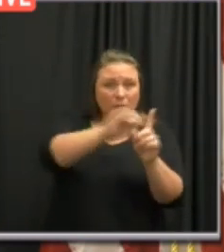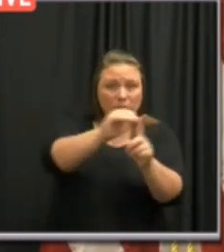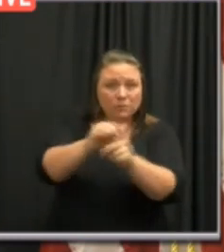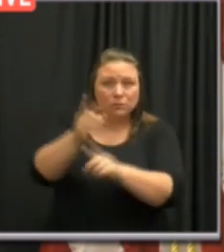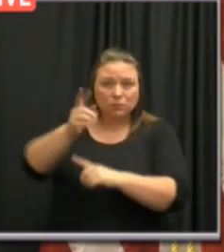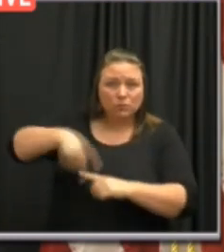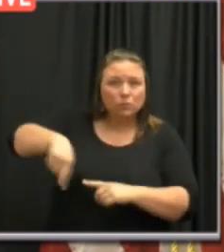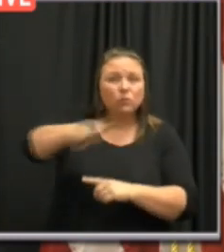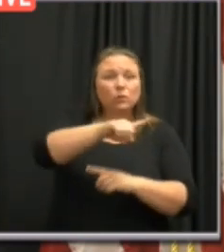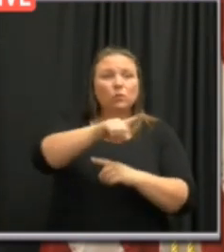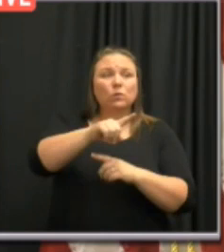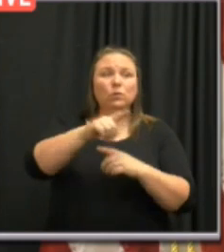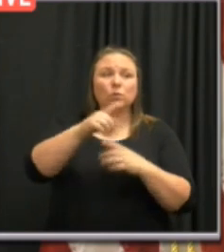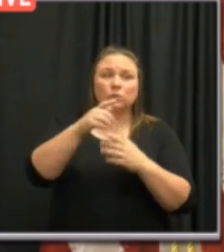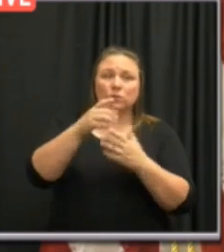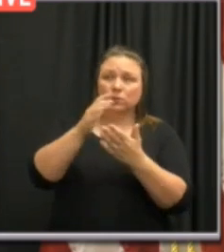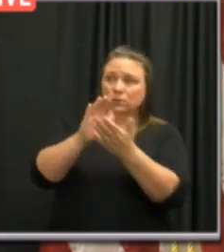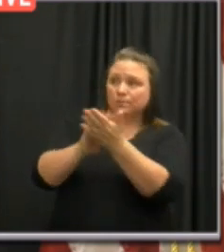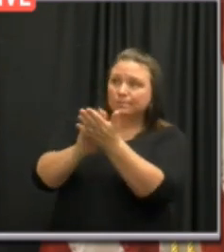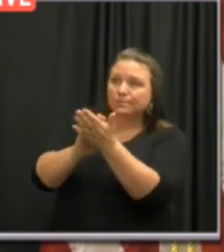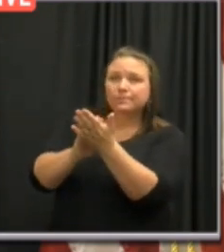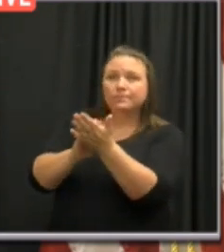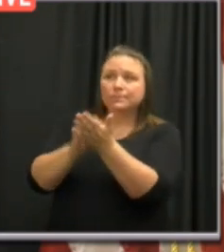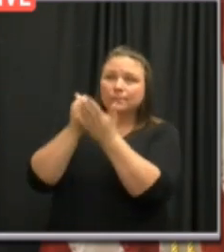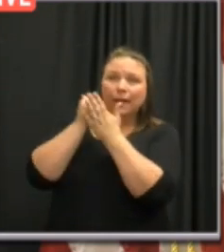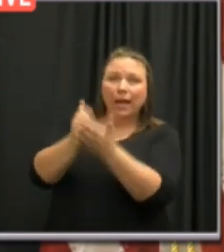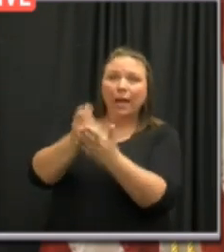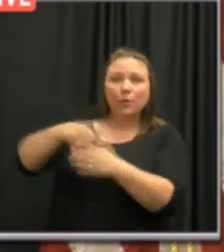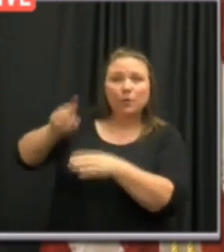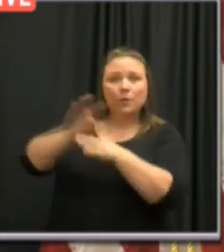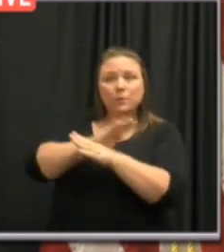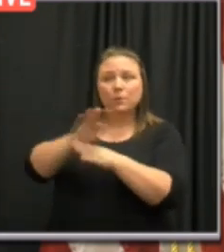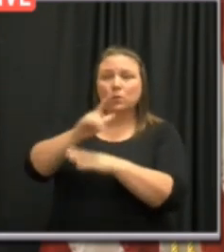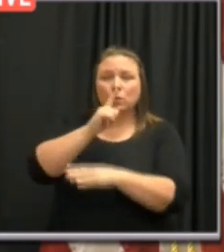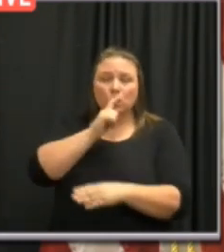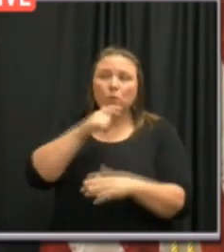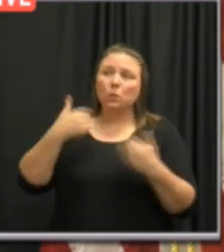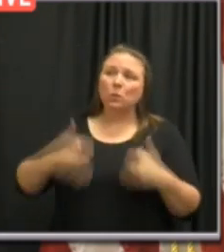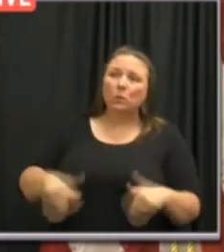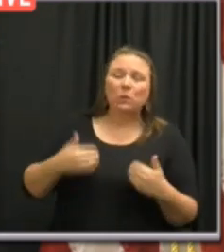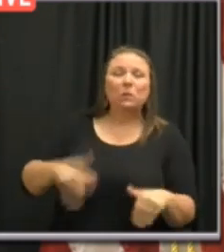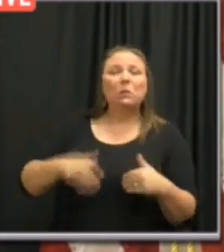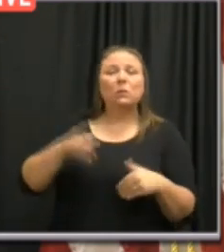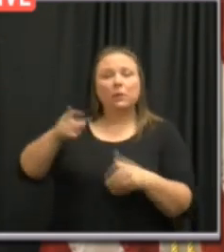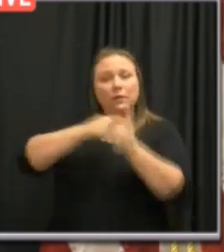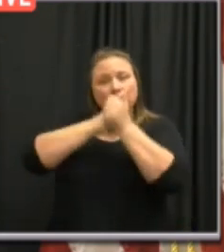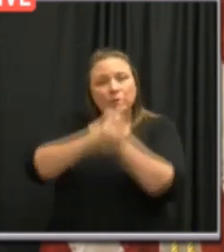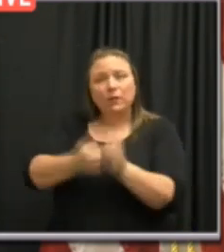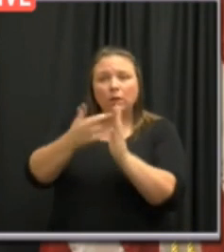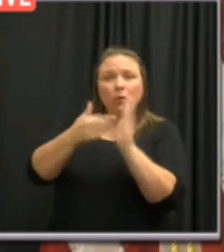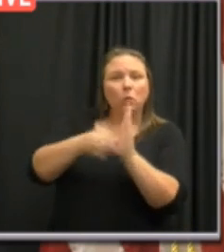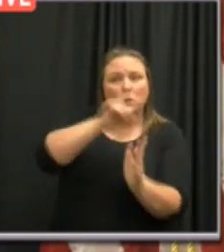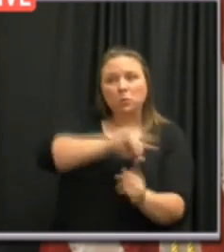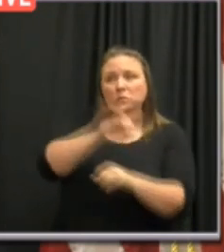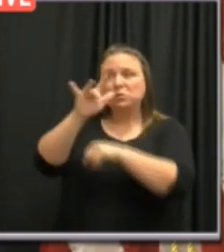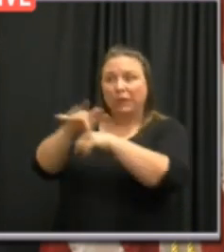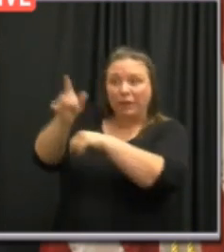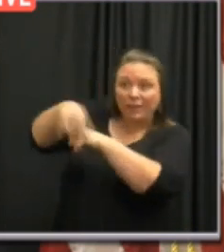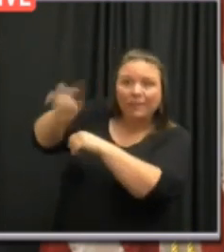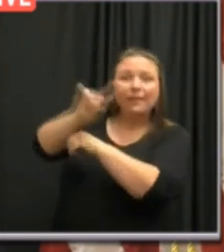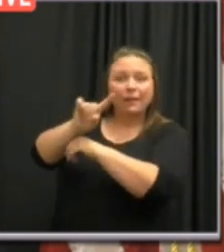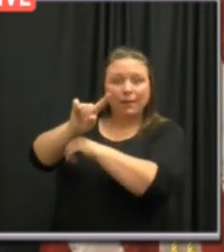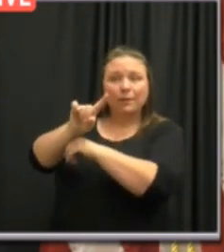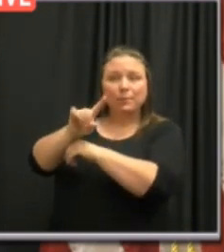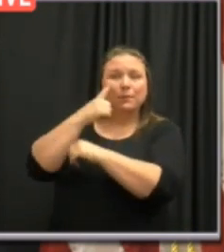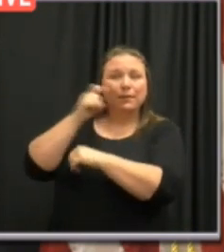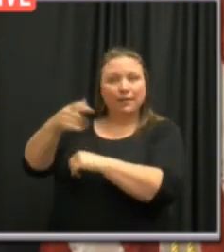to reward those businesses that demonstrate good faith by following public health protocols and